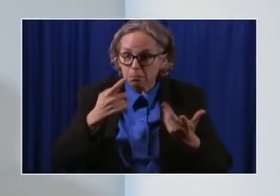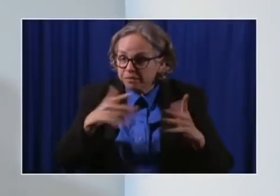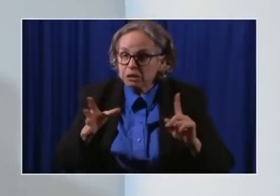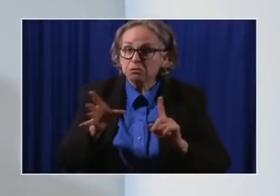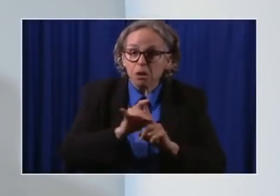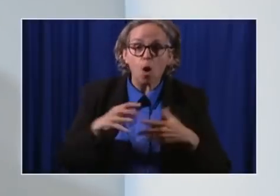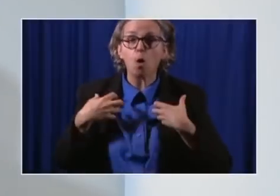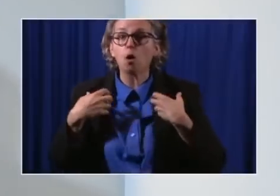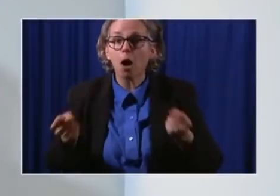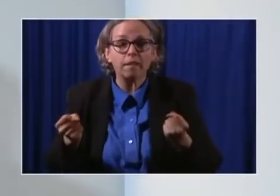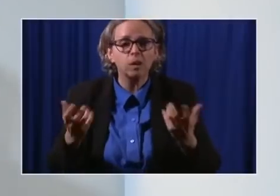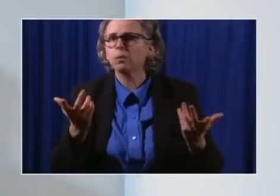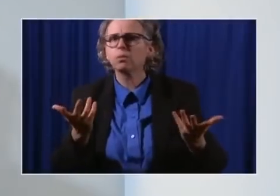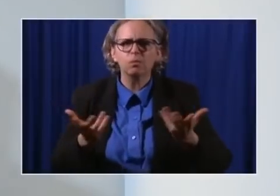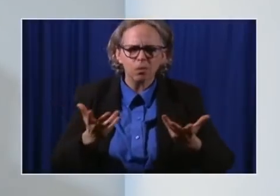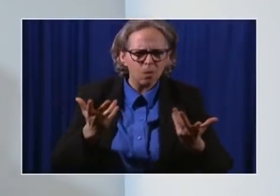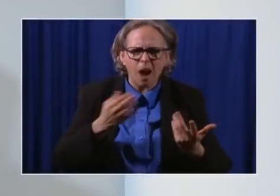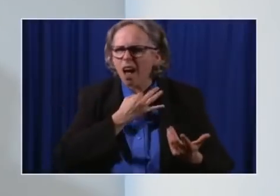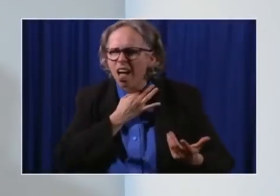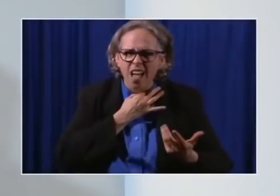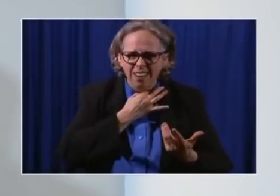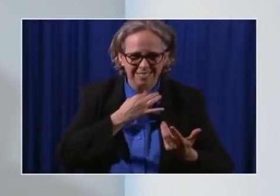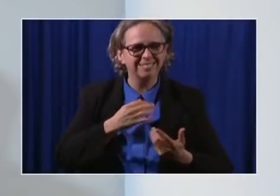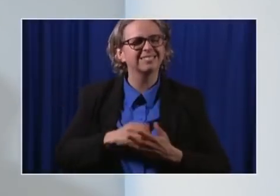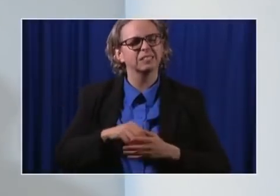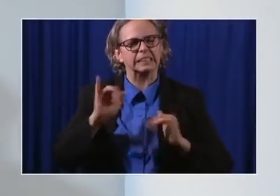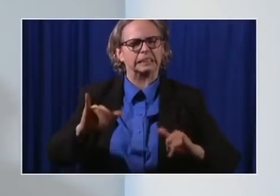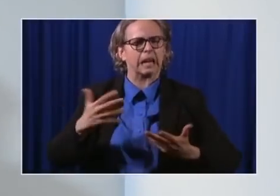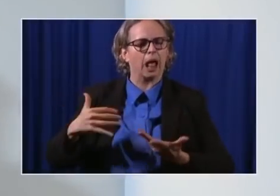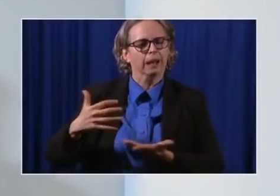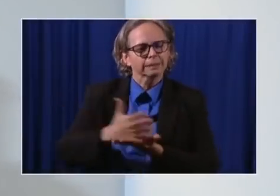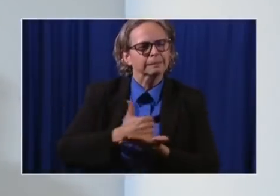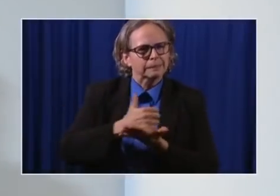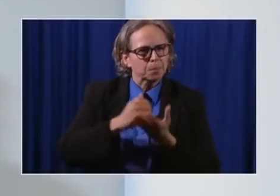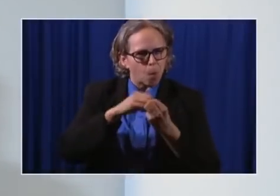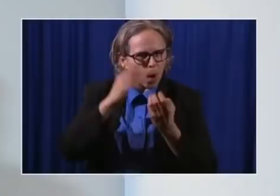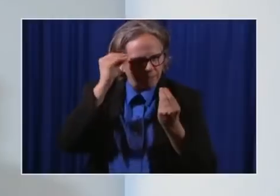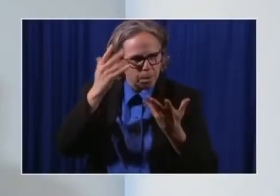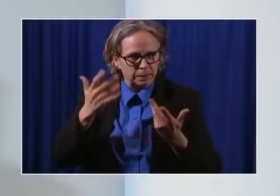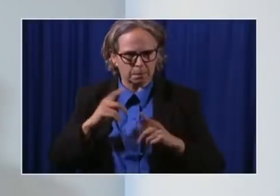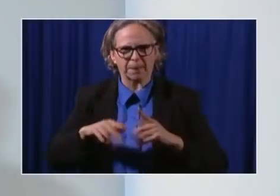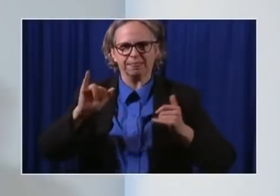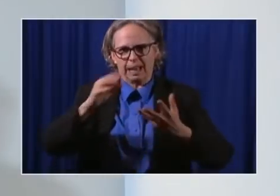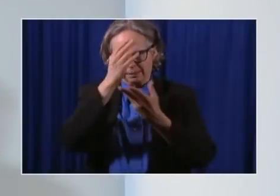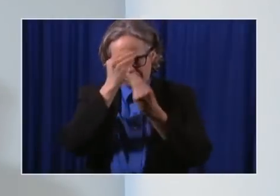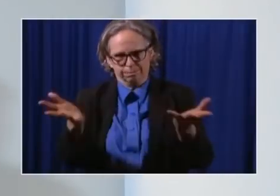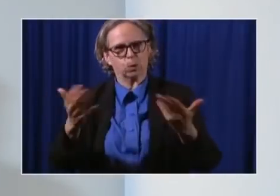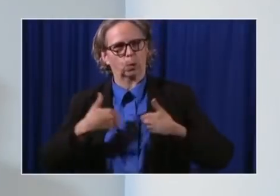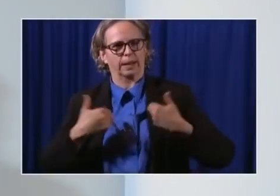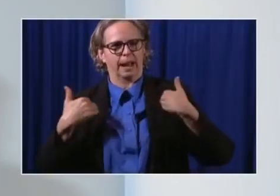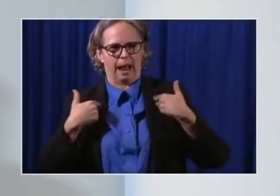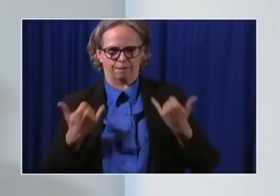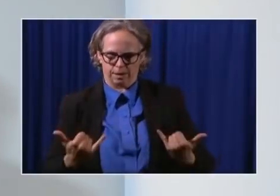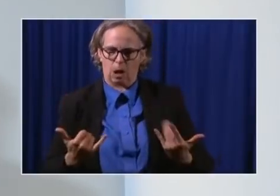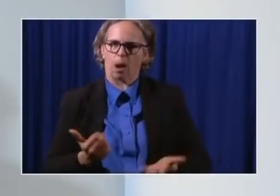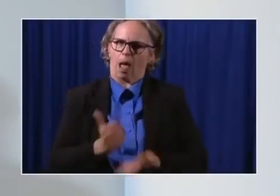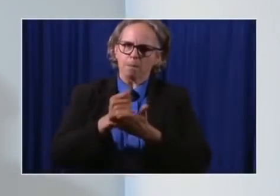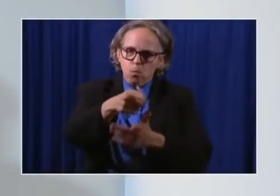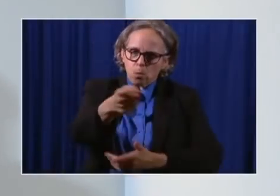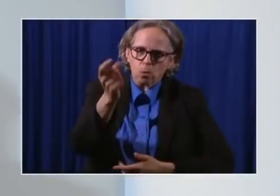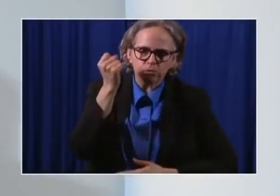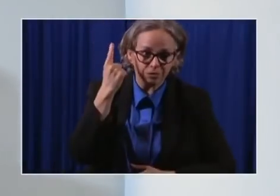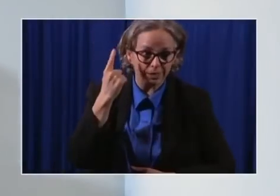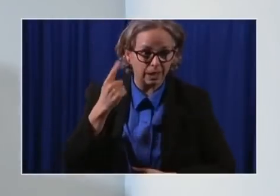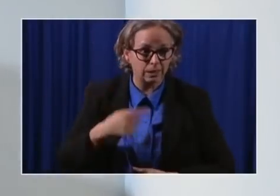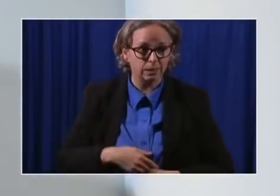COVID-19. These statistics from these 2 sources, I think, shed some light on what the facts are as it relates